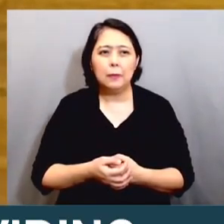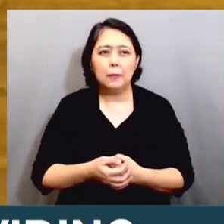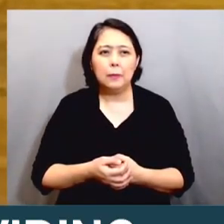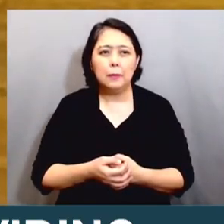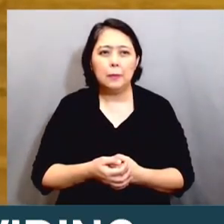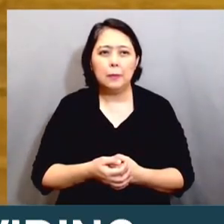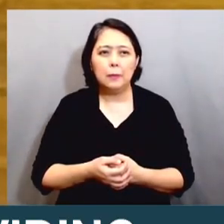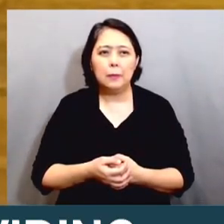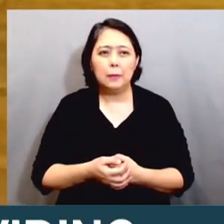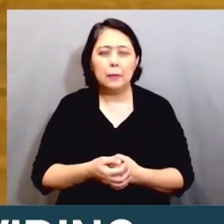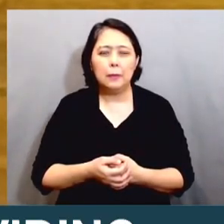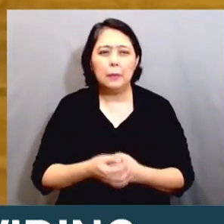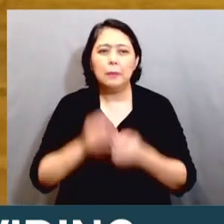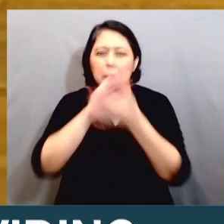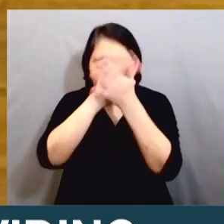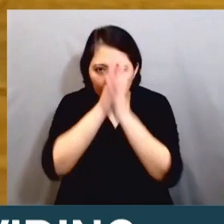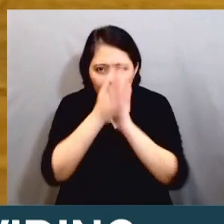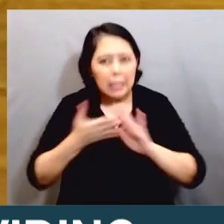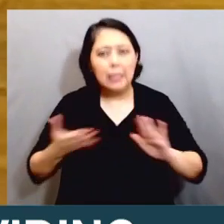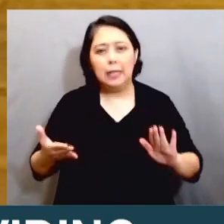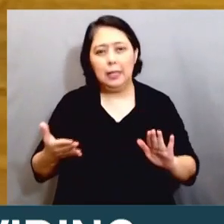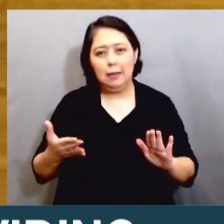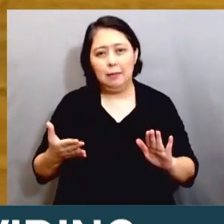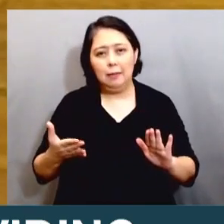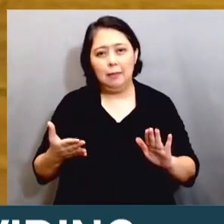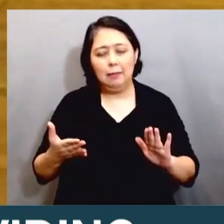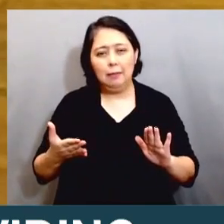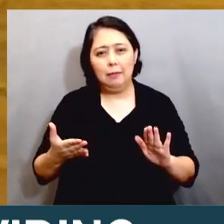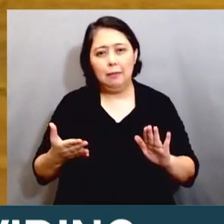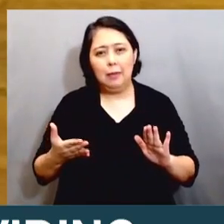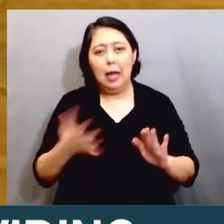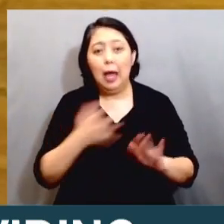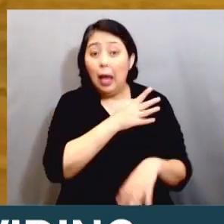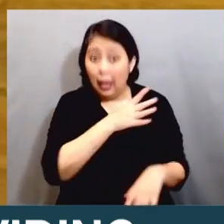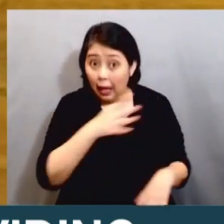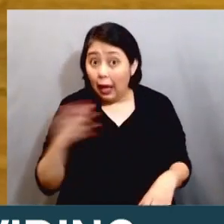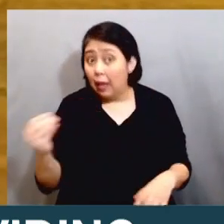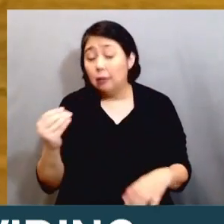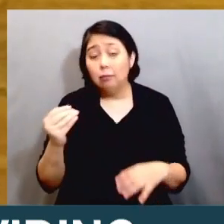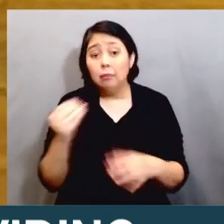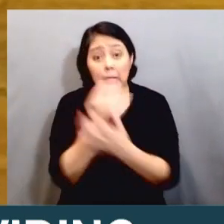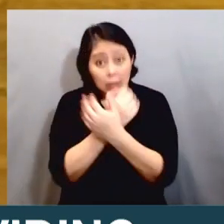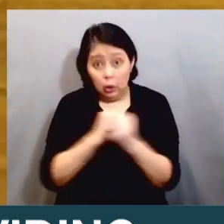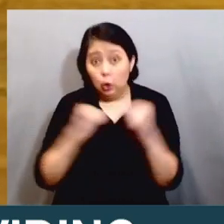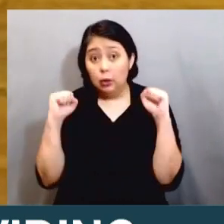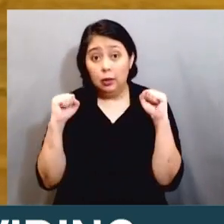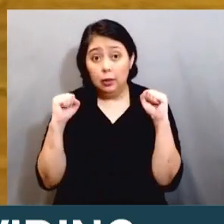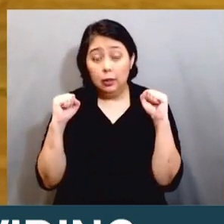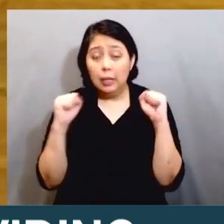Peace and security is not only just a military concern.